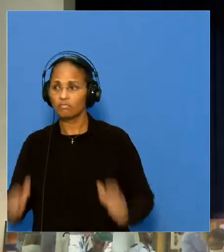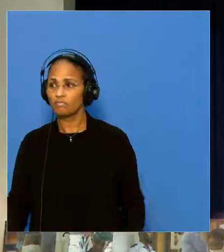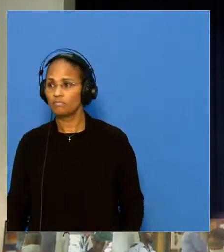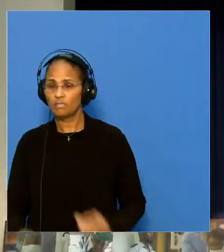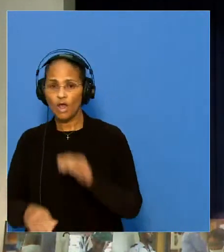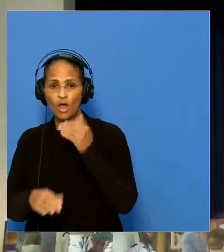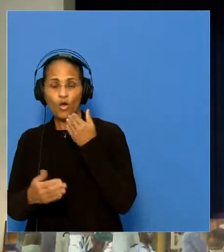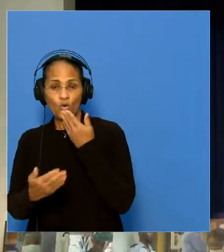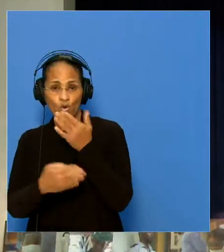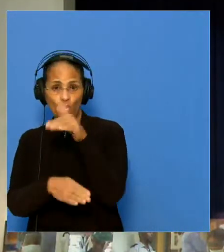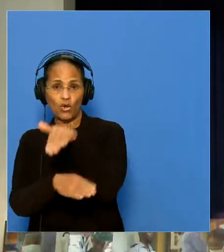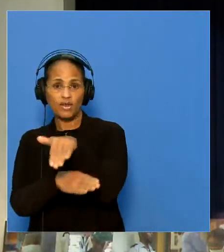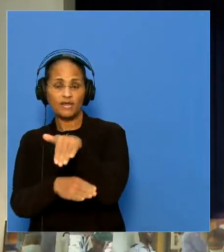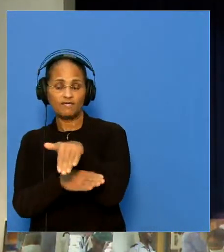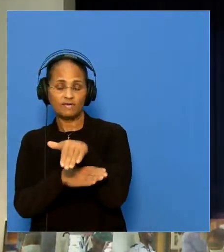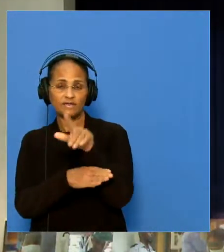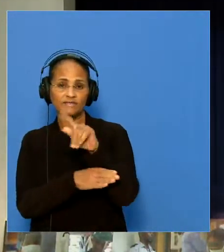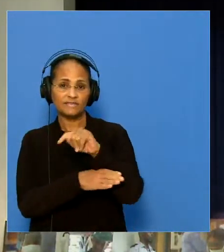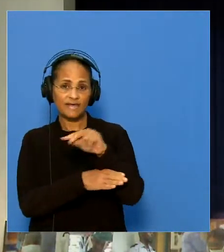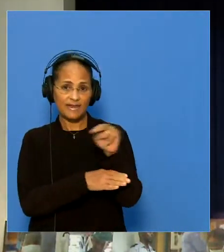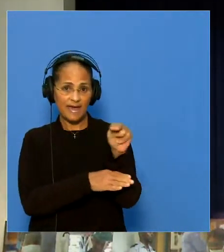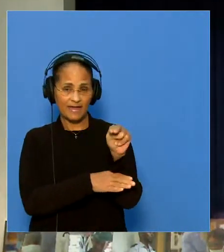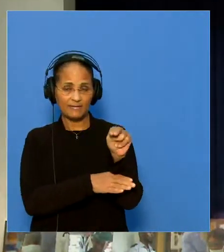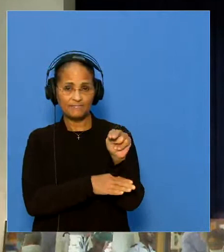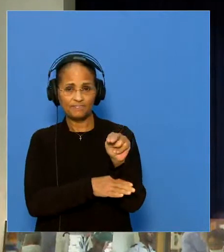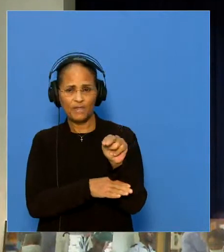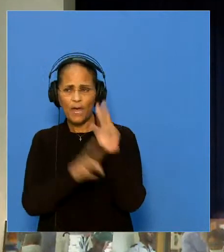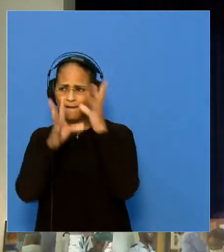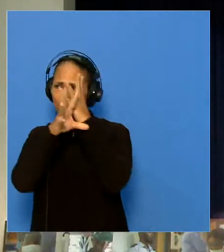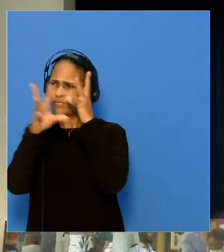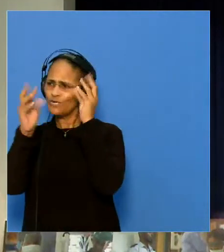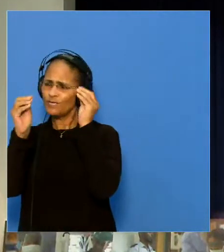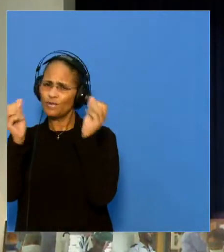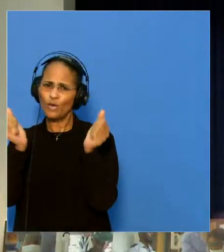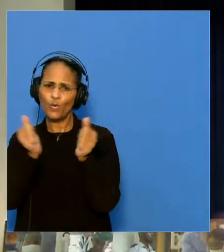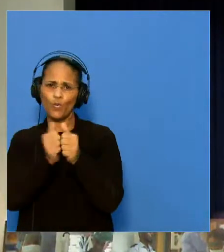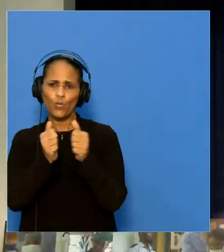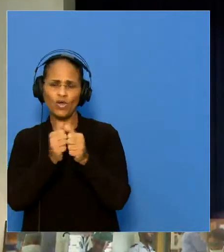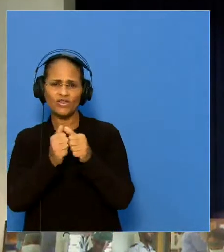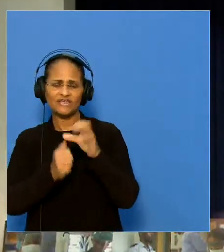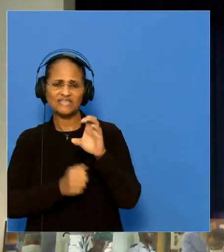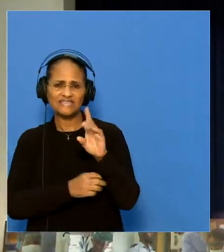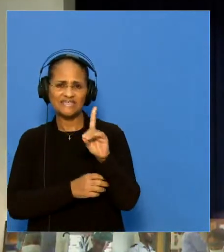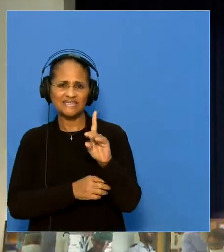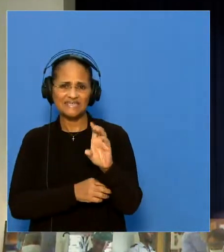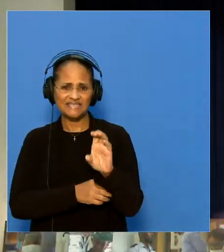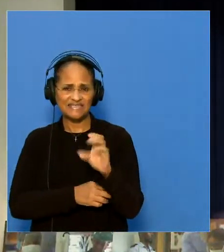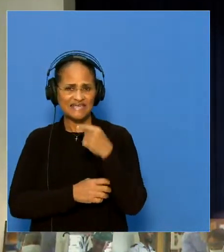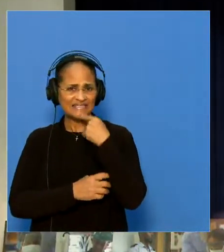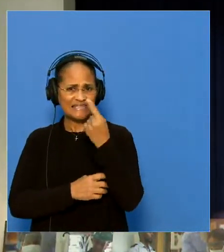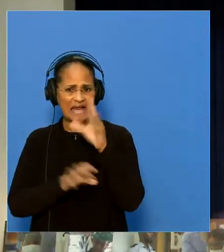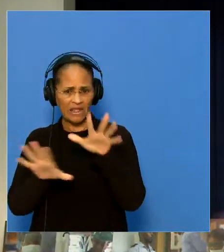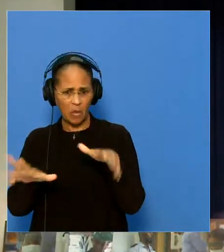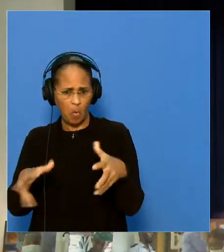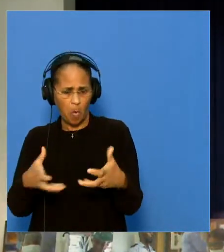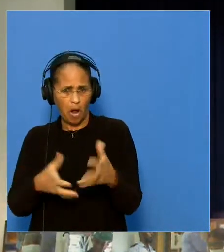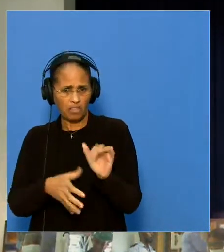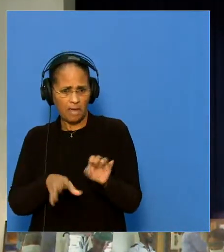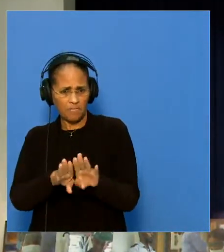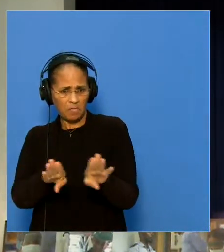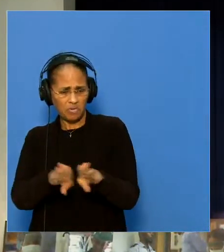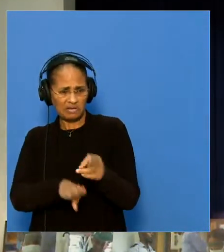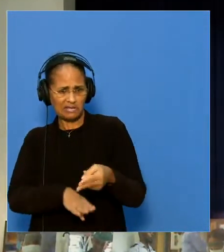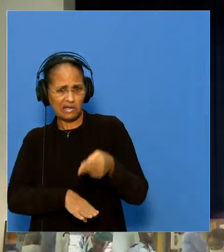Good evening, Trevor Lindsay, TNN. Premier, with the CDC telling the world that Bermuda is a